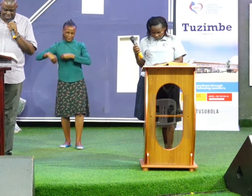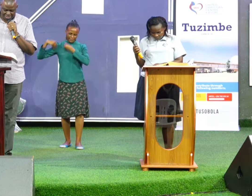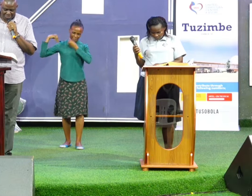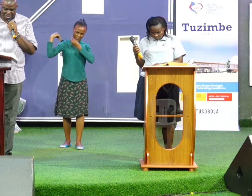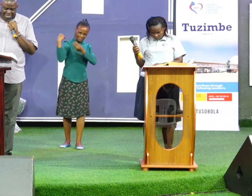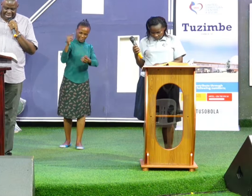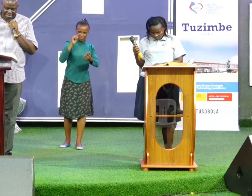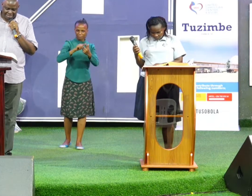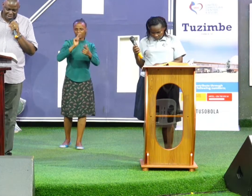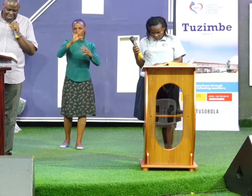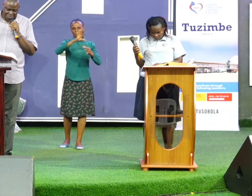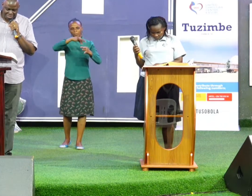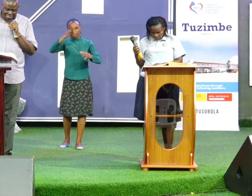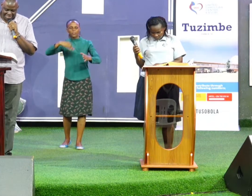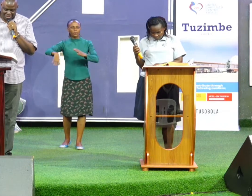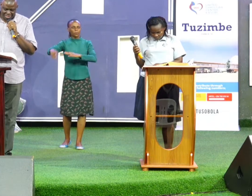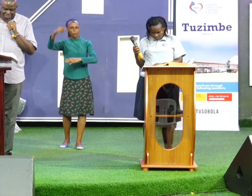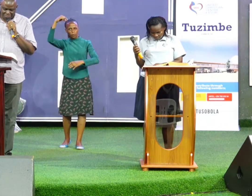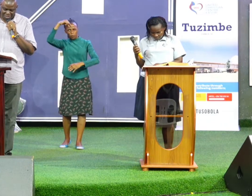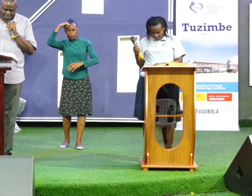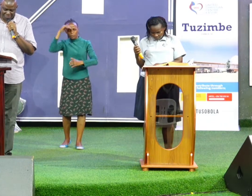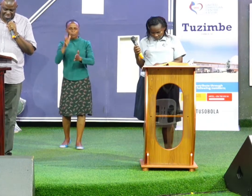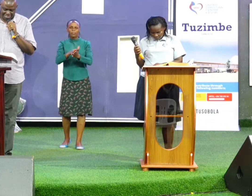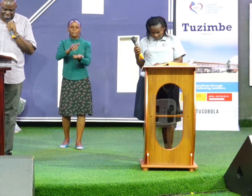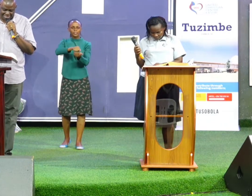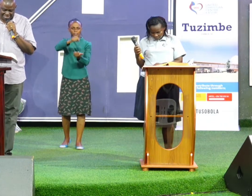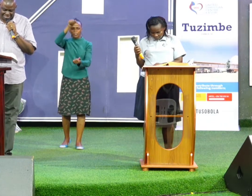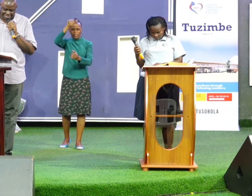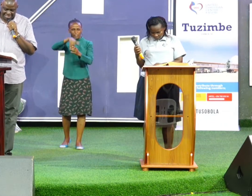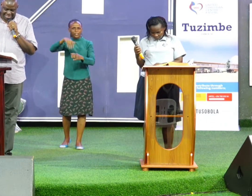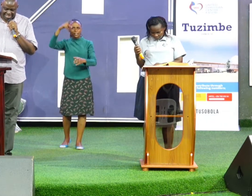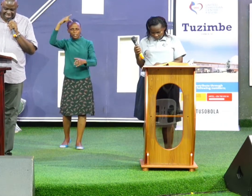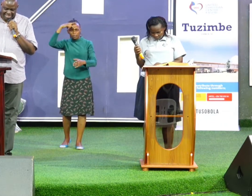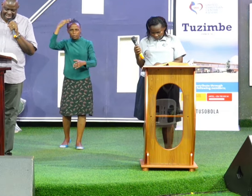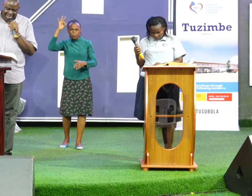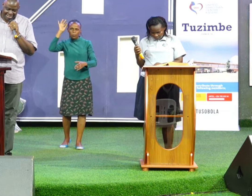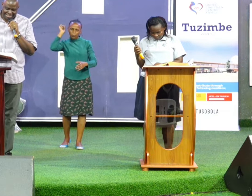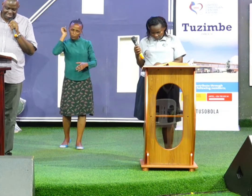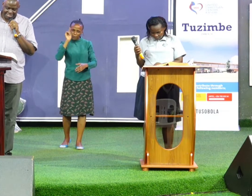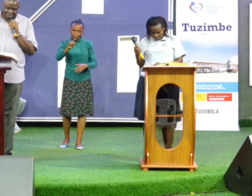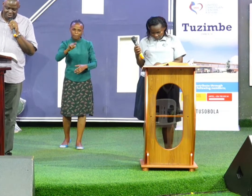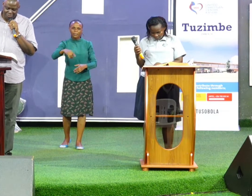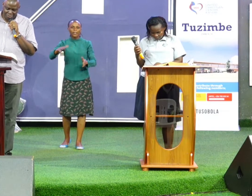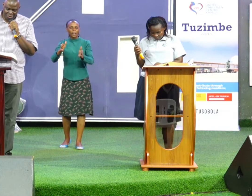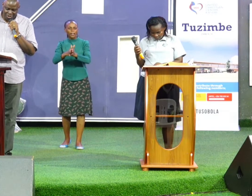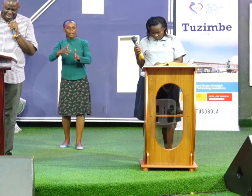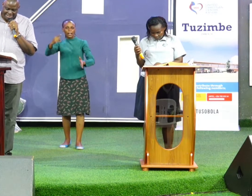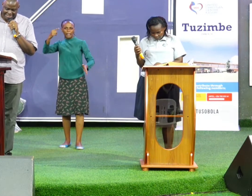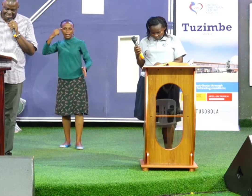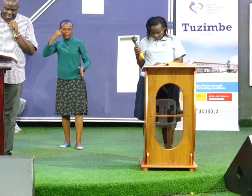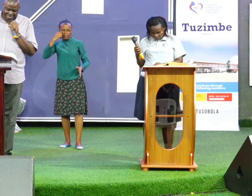of wisdom and revelation in the knowledge of him. Verse 18 it is, the eyes of